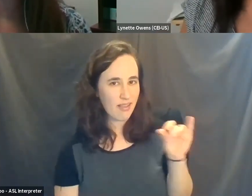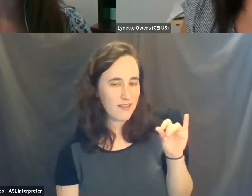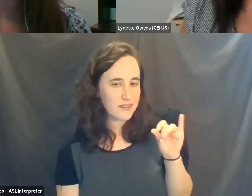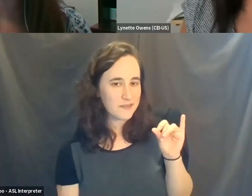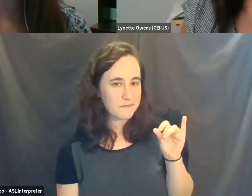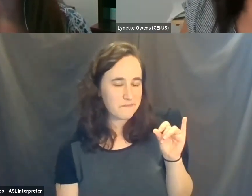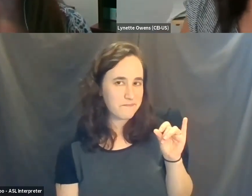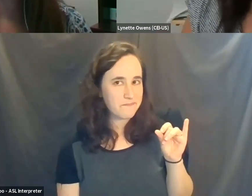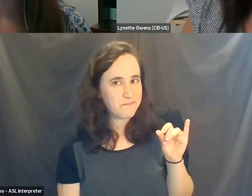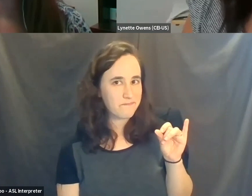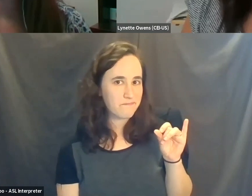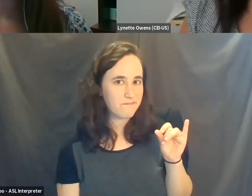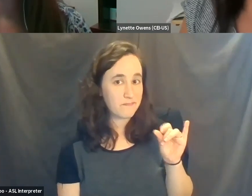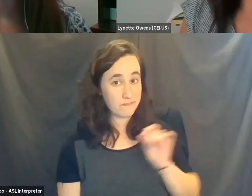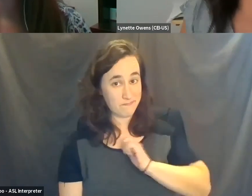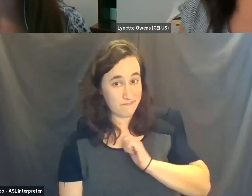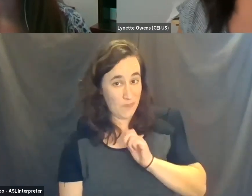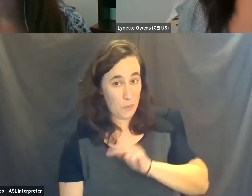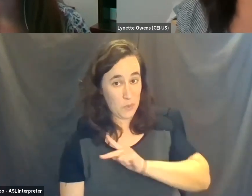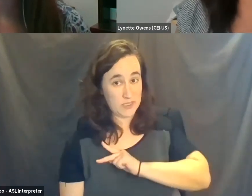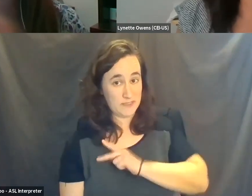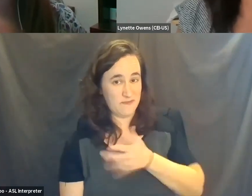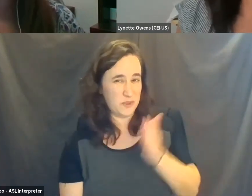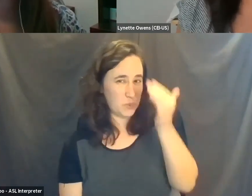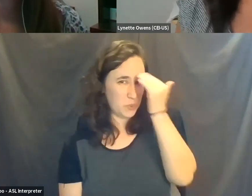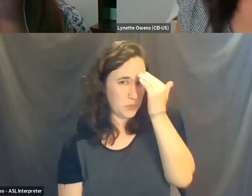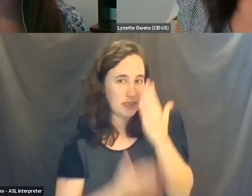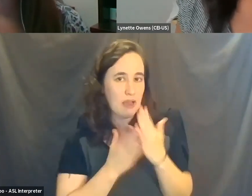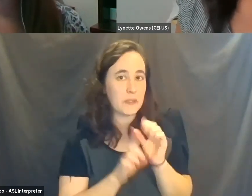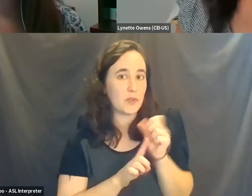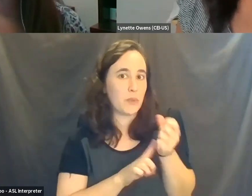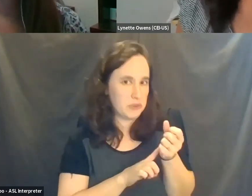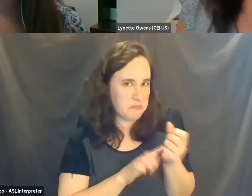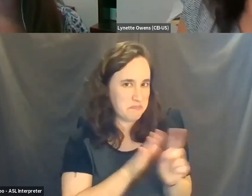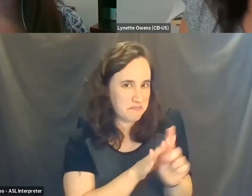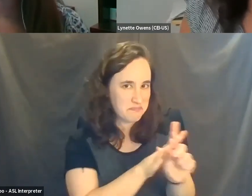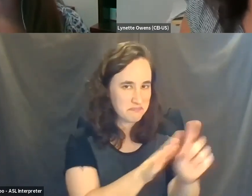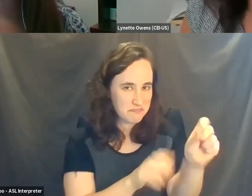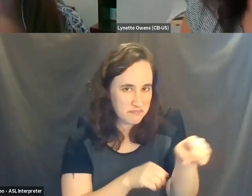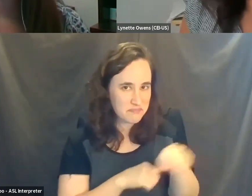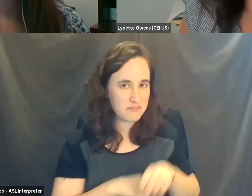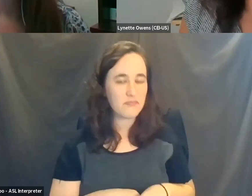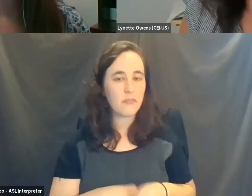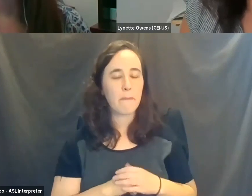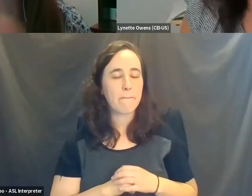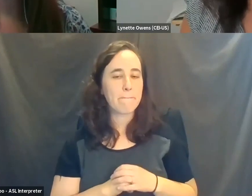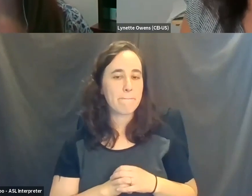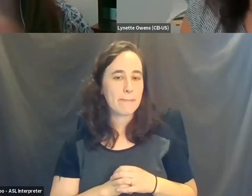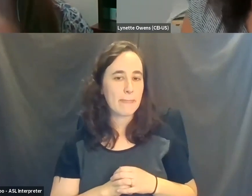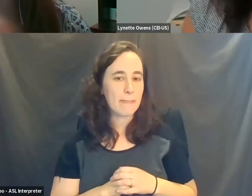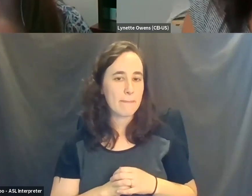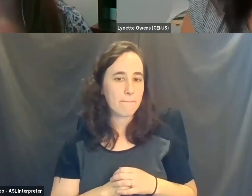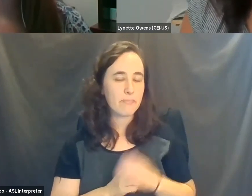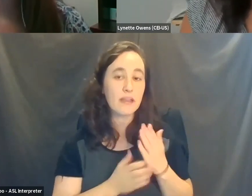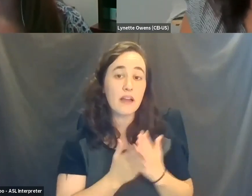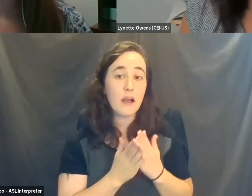I personally knew of some of these situations, but there are also challenges with